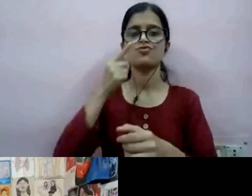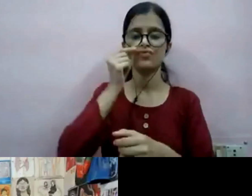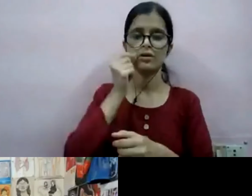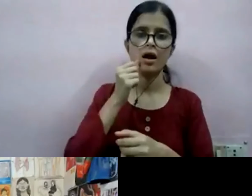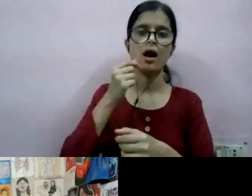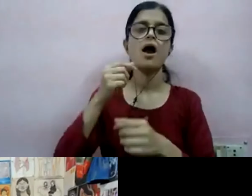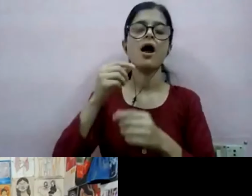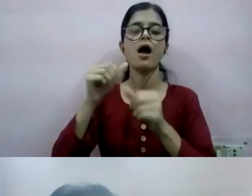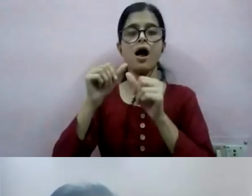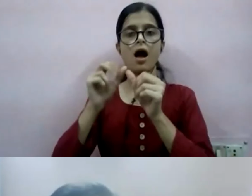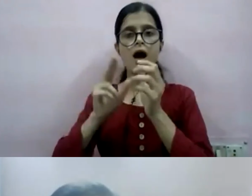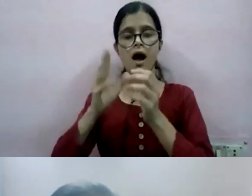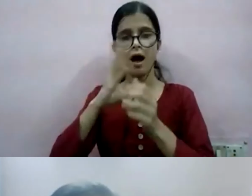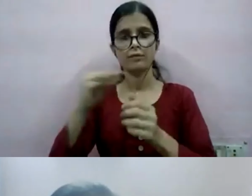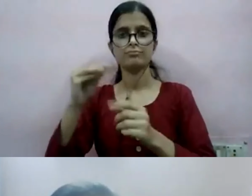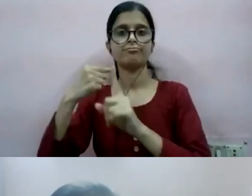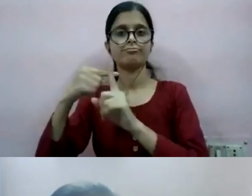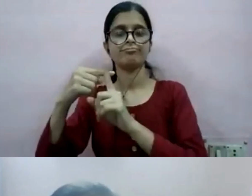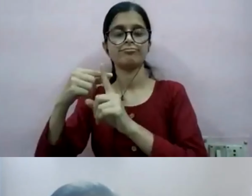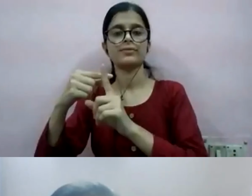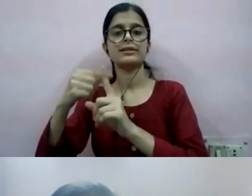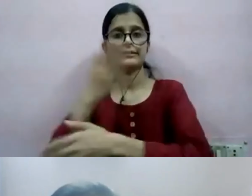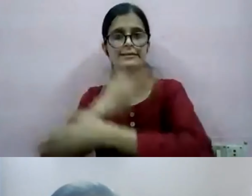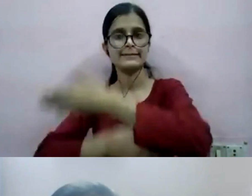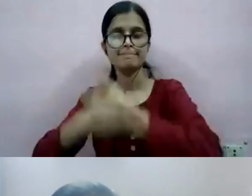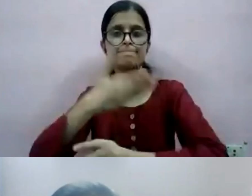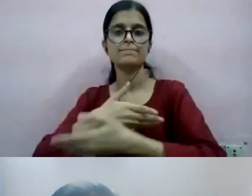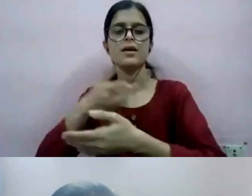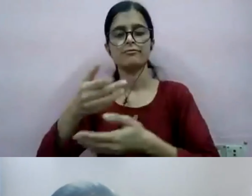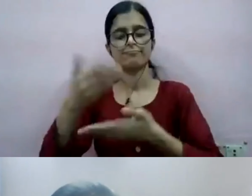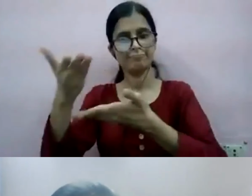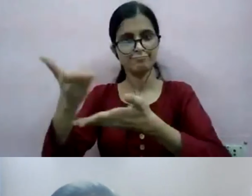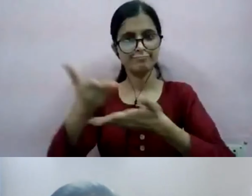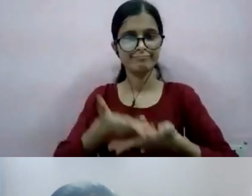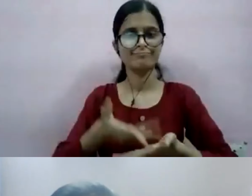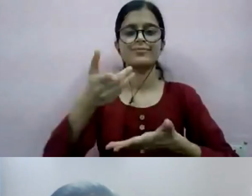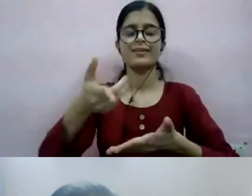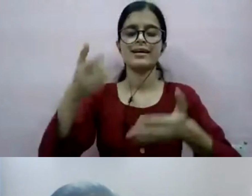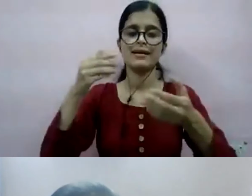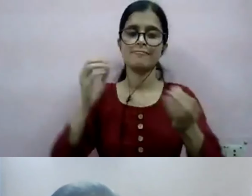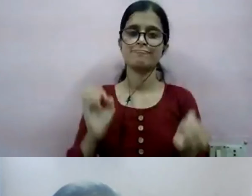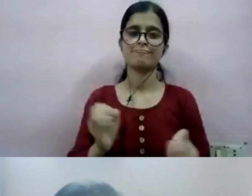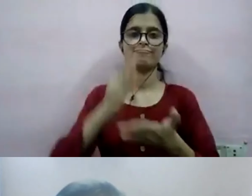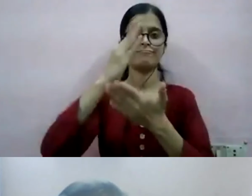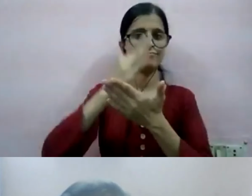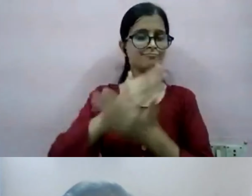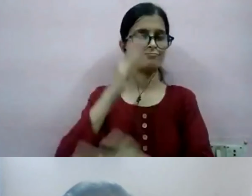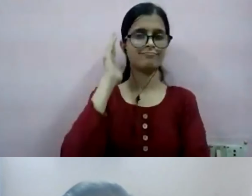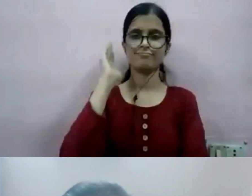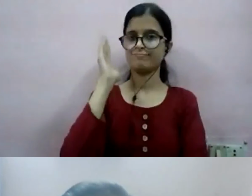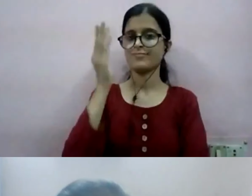has graciously agreed to moderate this session. It's over to you, Nandini.